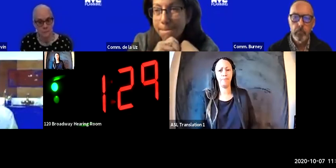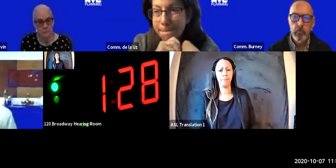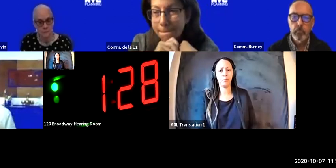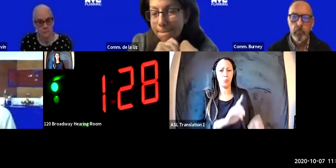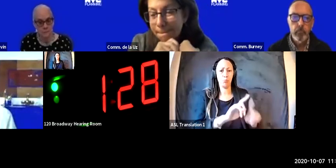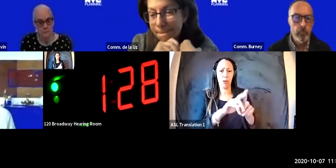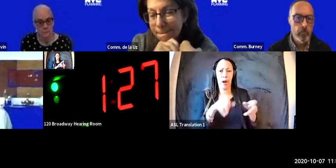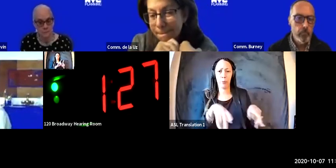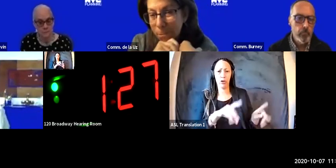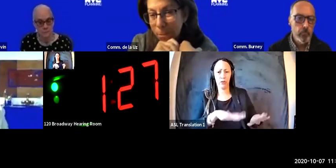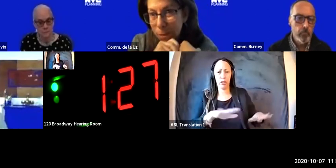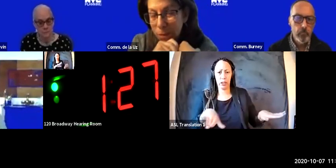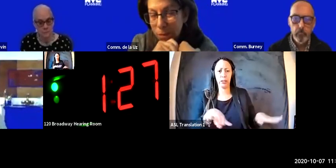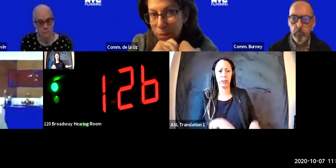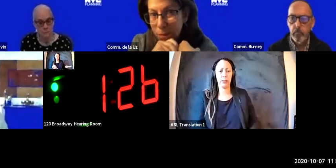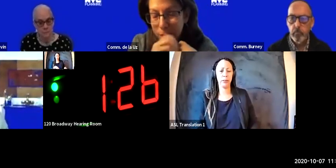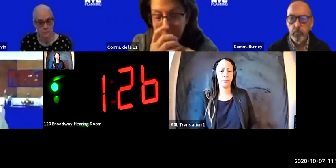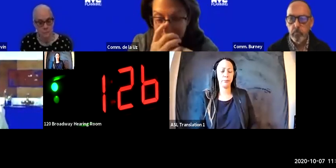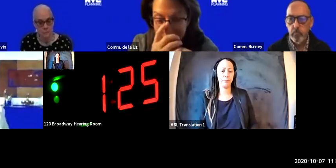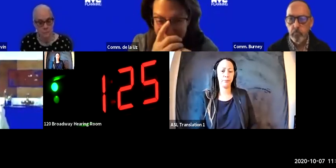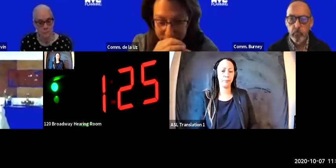opportunities for the kids.